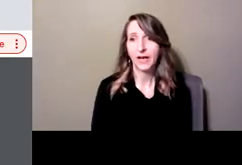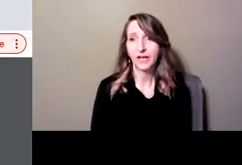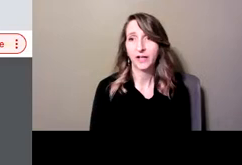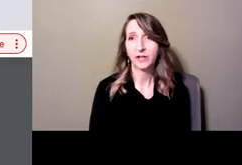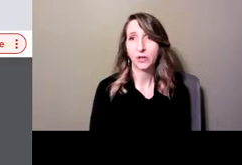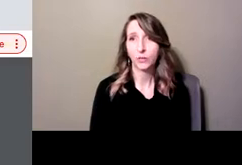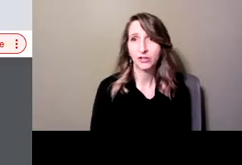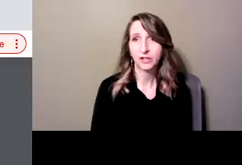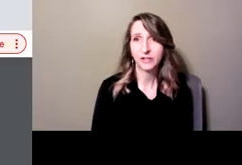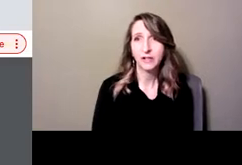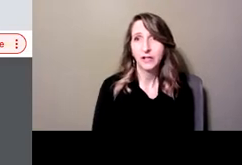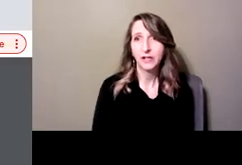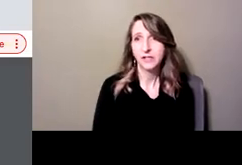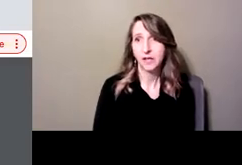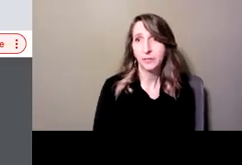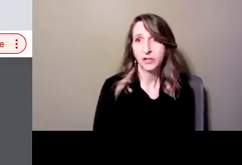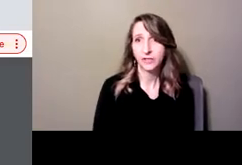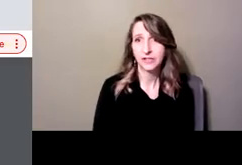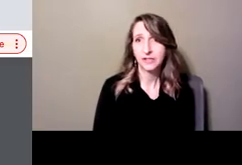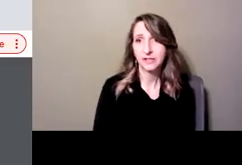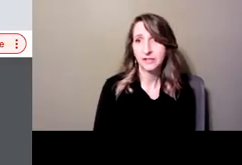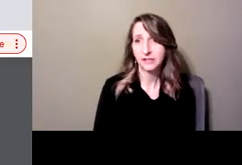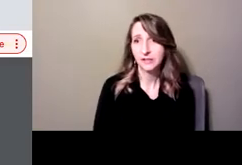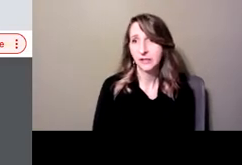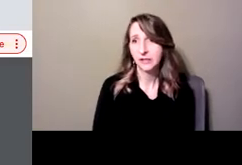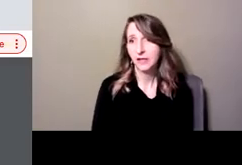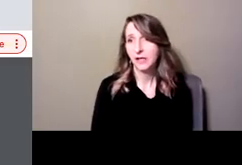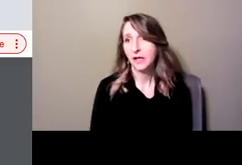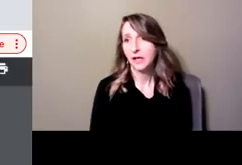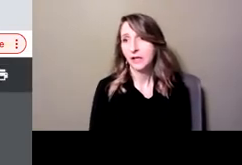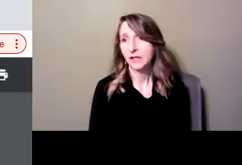And we had another question. Some services